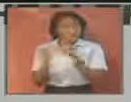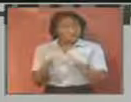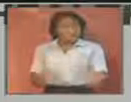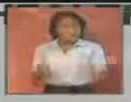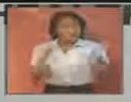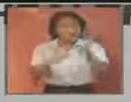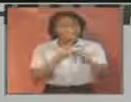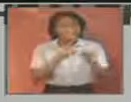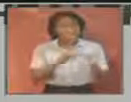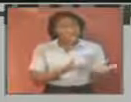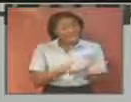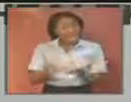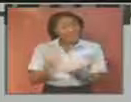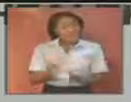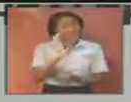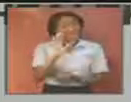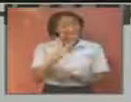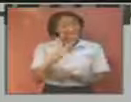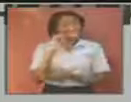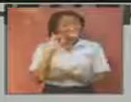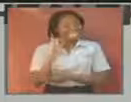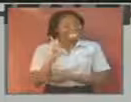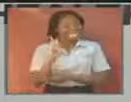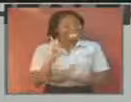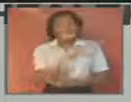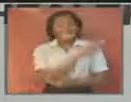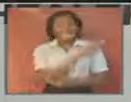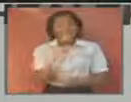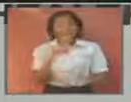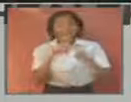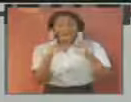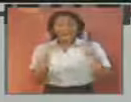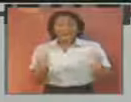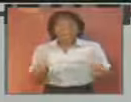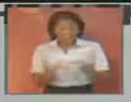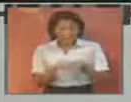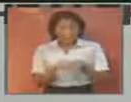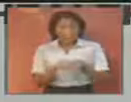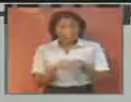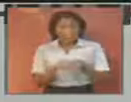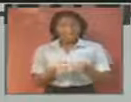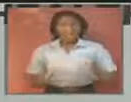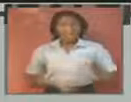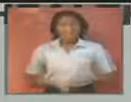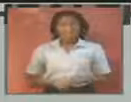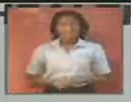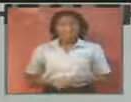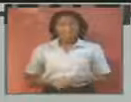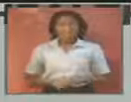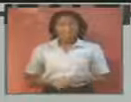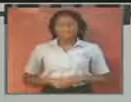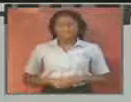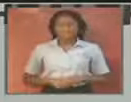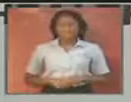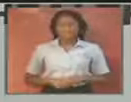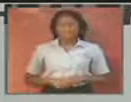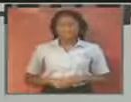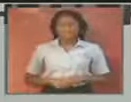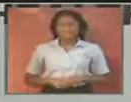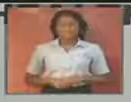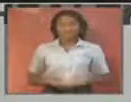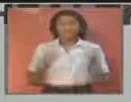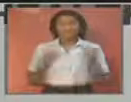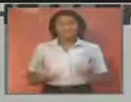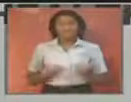valid identification and your immunization card, as the CEO indicated. We go now